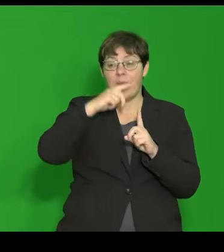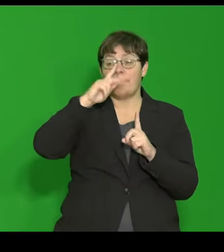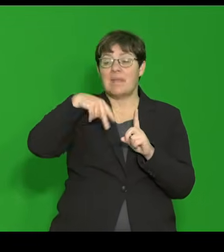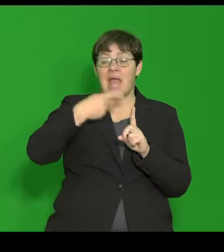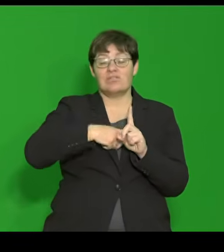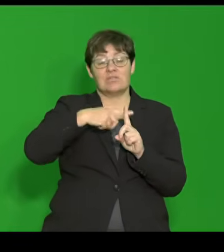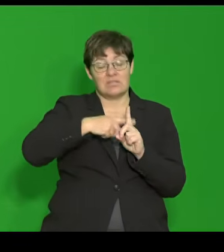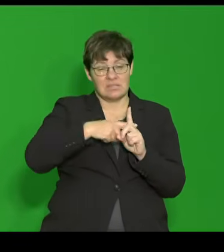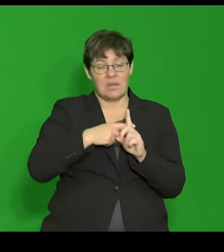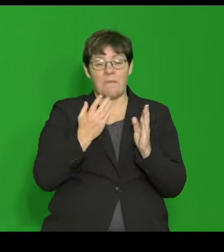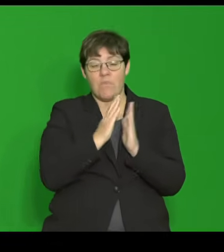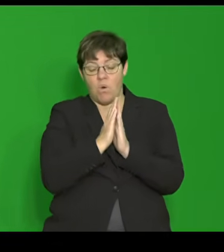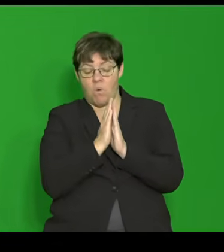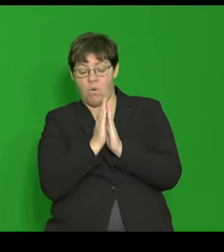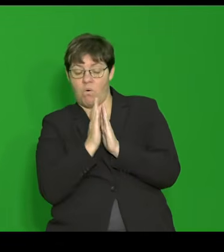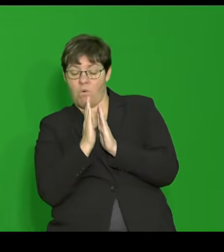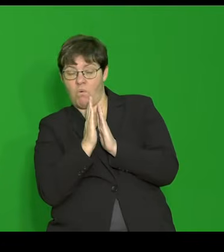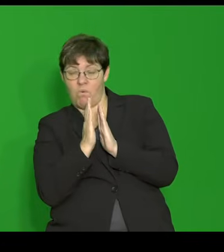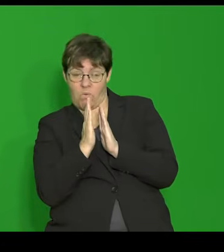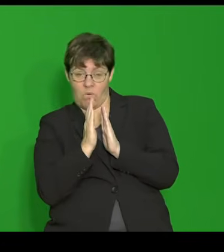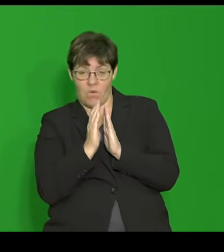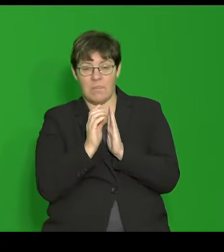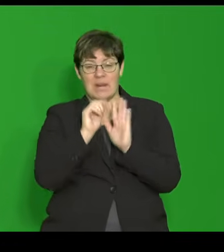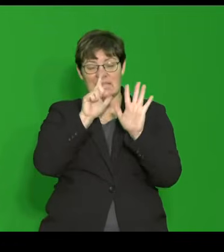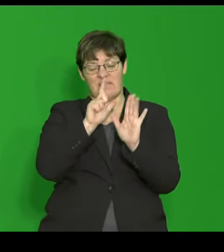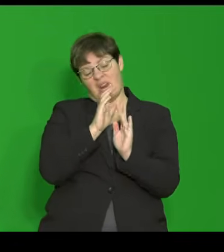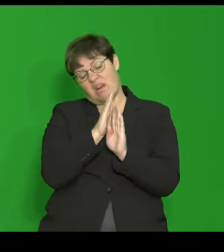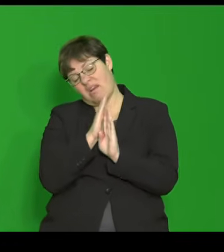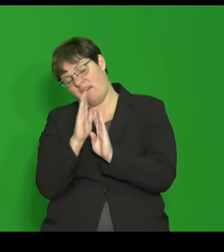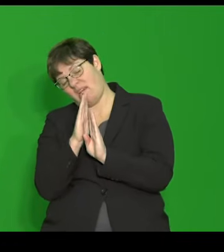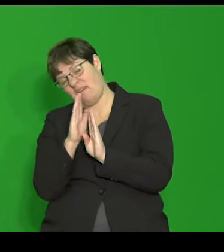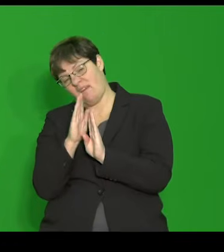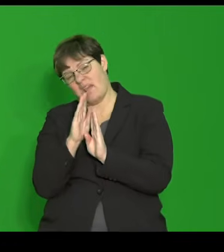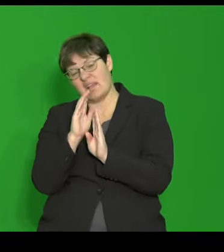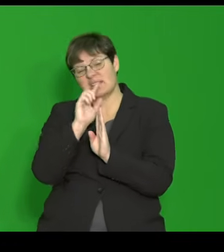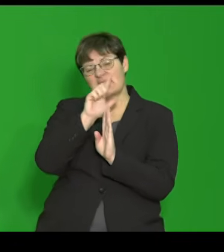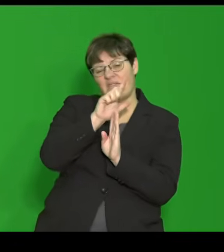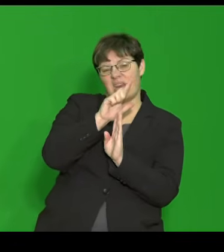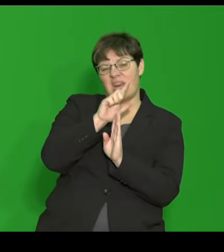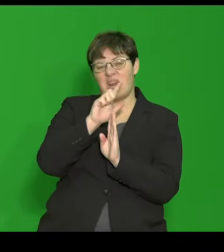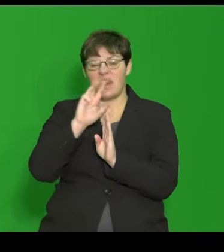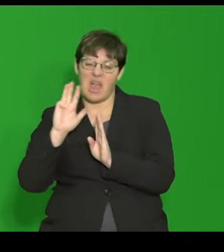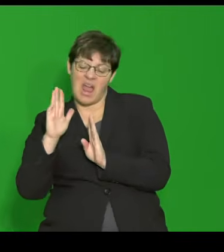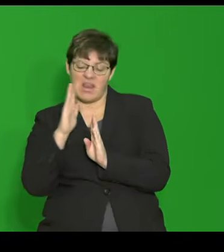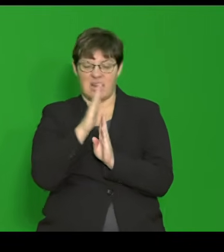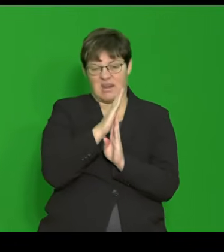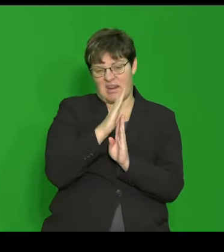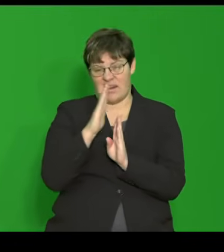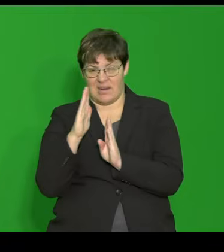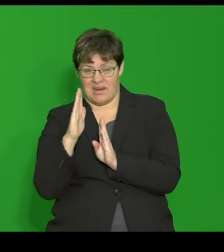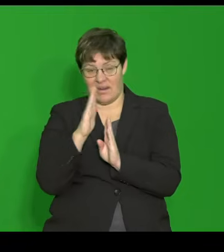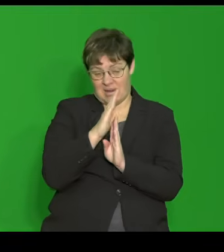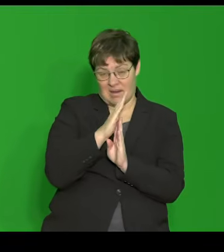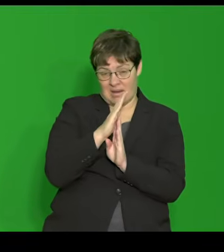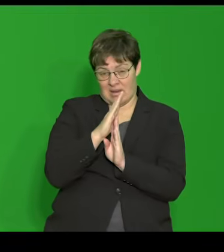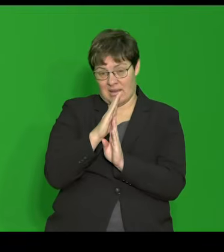these enzymes is slightly alkaline, so above 7, so this could be between 7 to 9, and that's